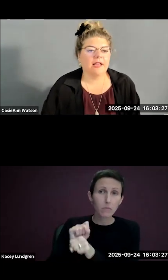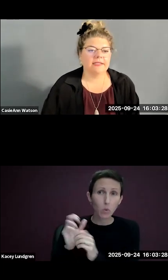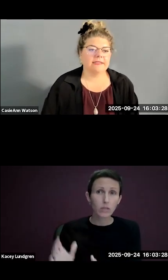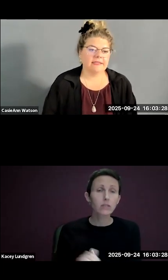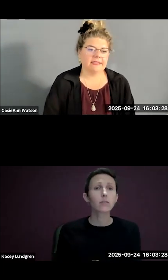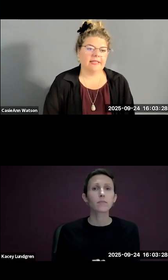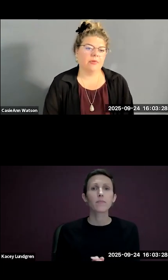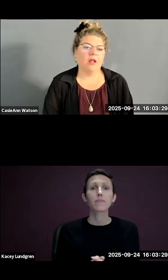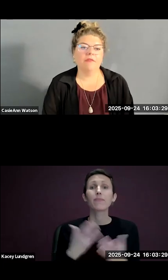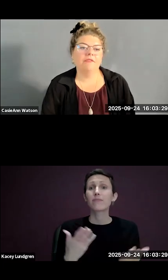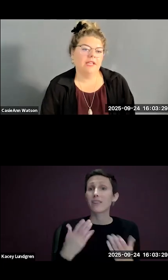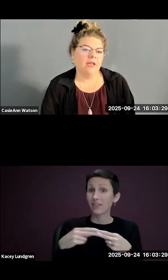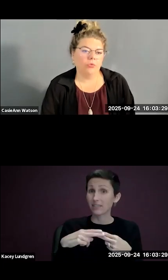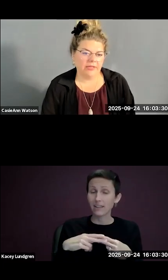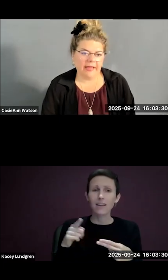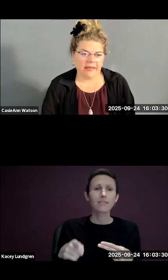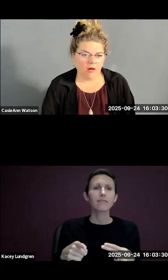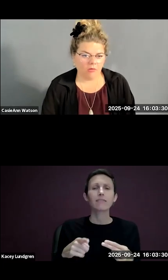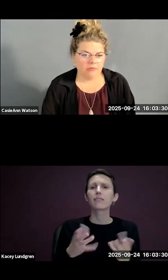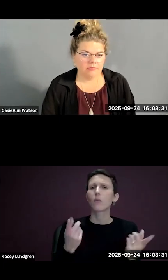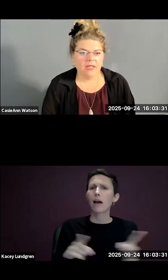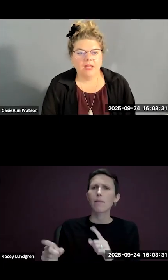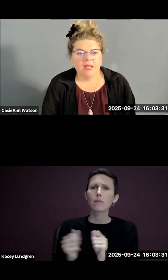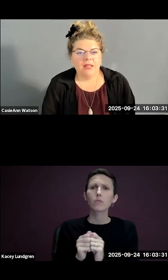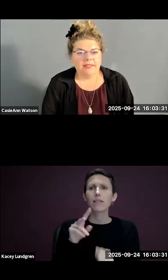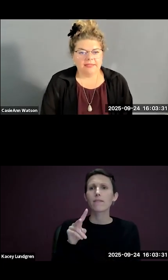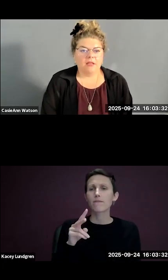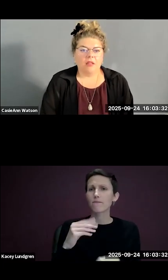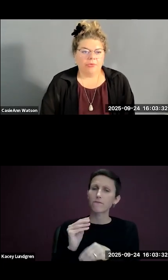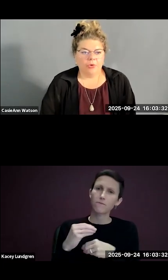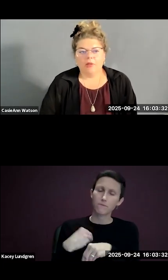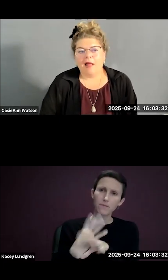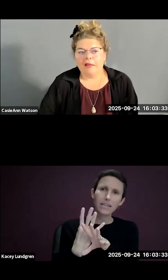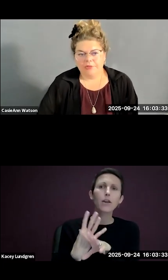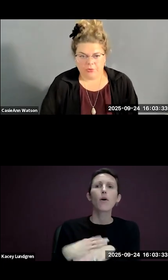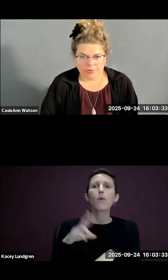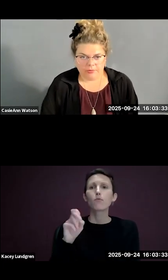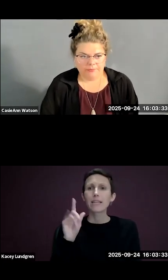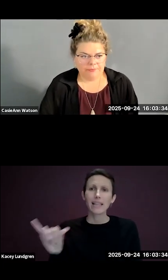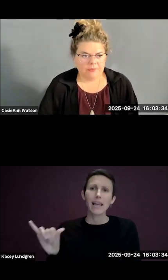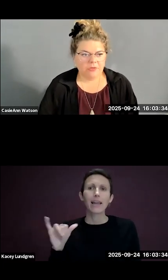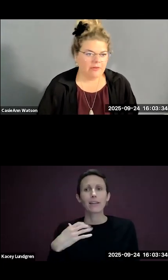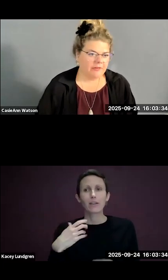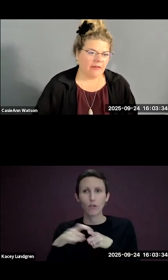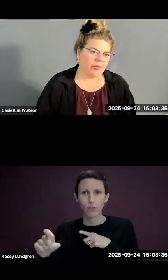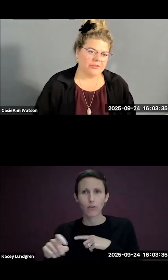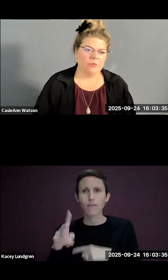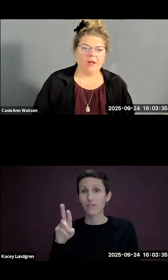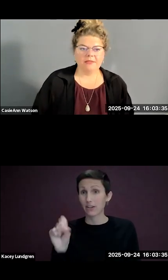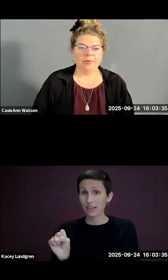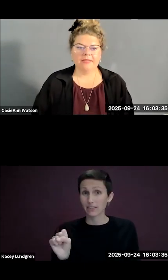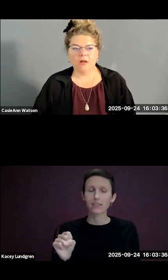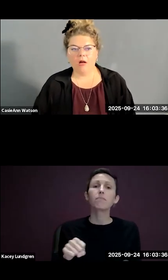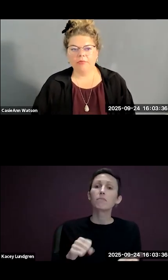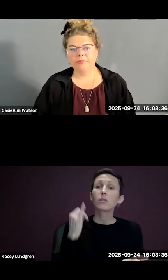Pictured on the slides is an example of a video relay call. This is done through a live interpreter. So if a deaf